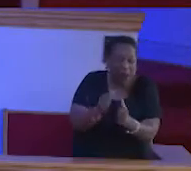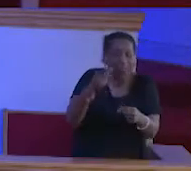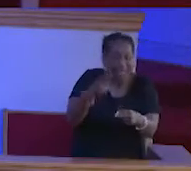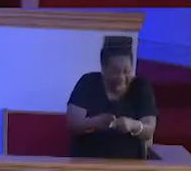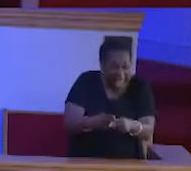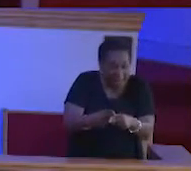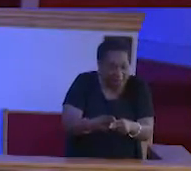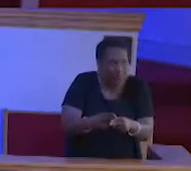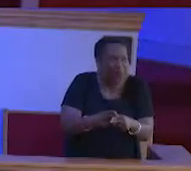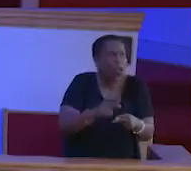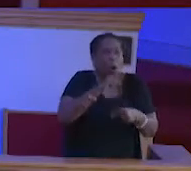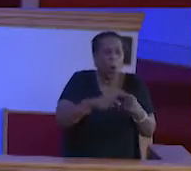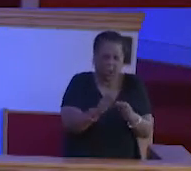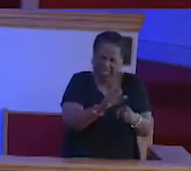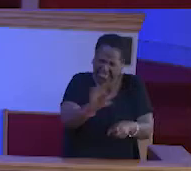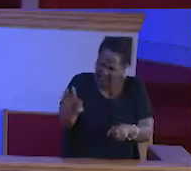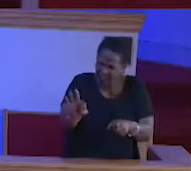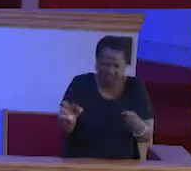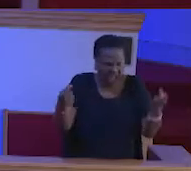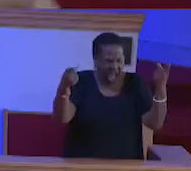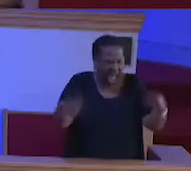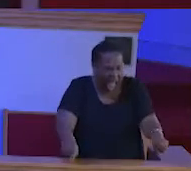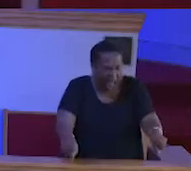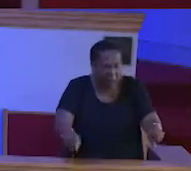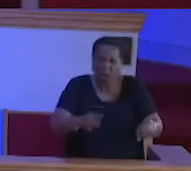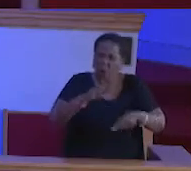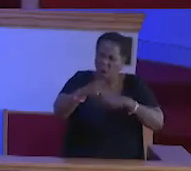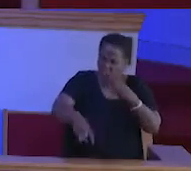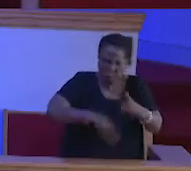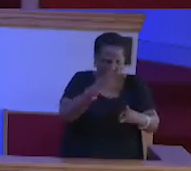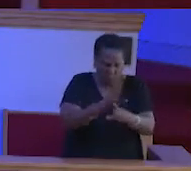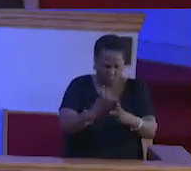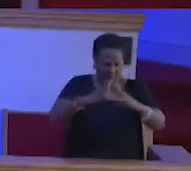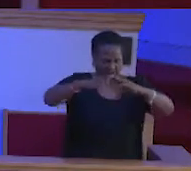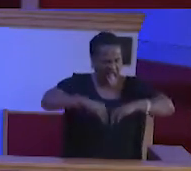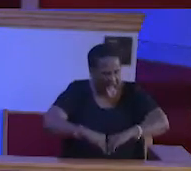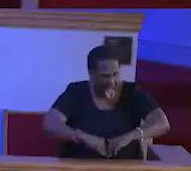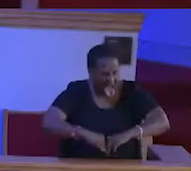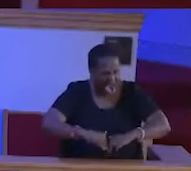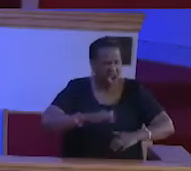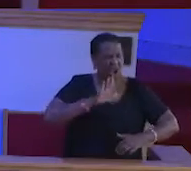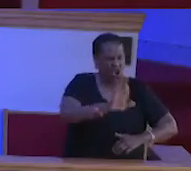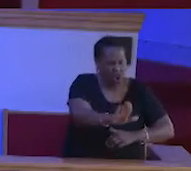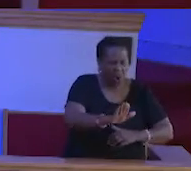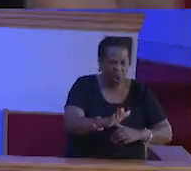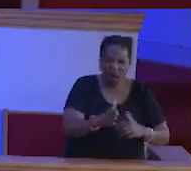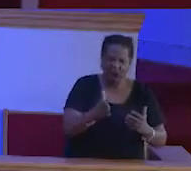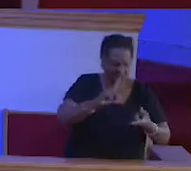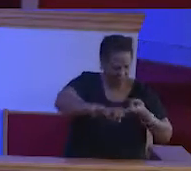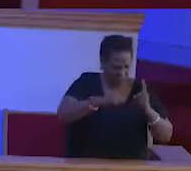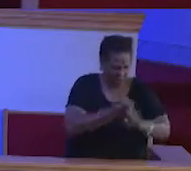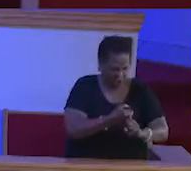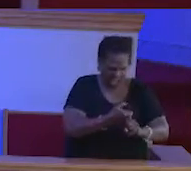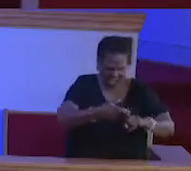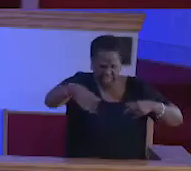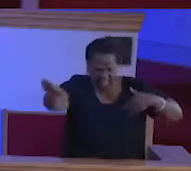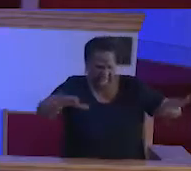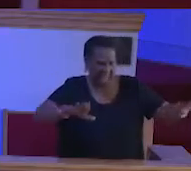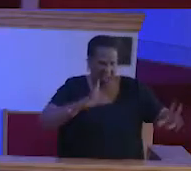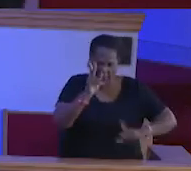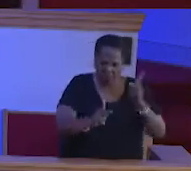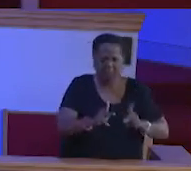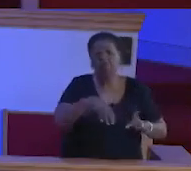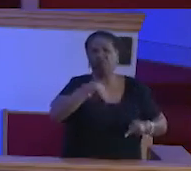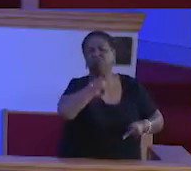name. When stuff goes down, when the world collapses, when your friends leave you, when folks forsake